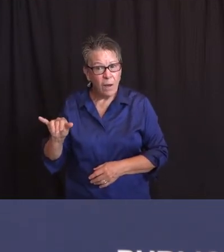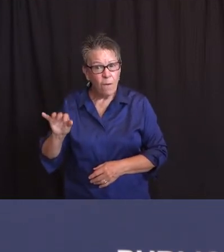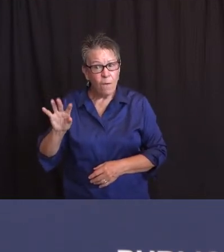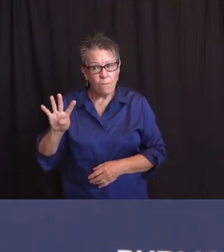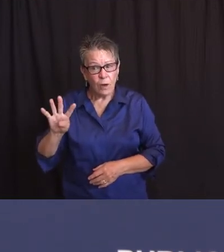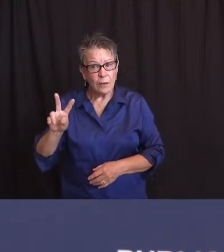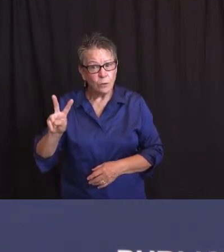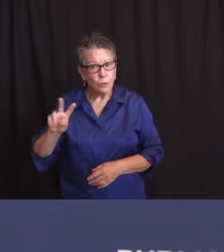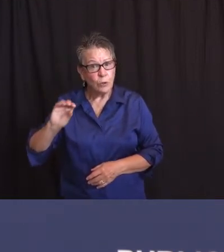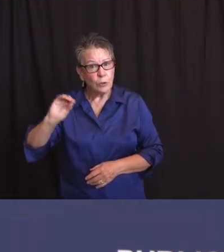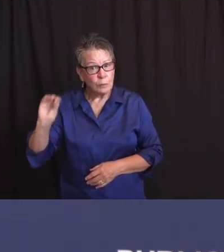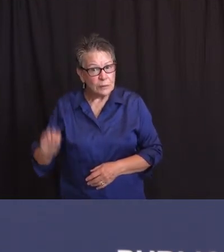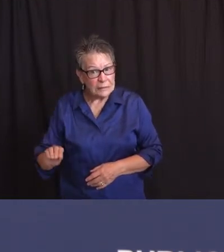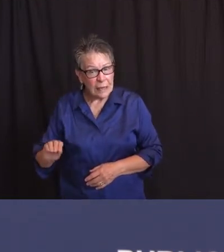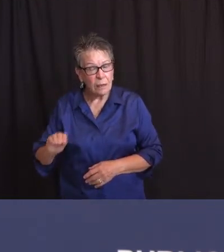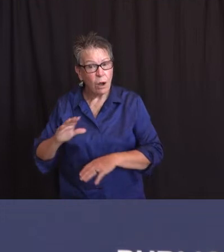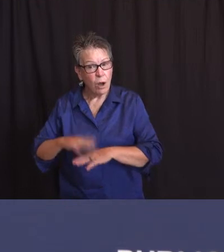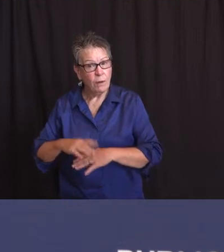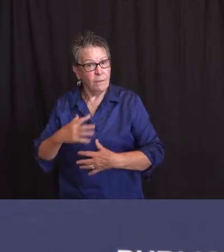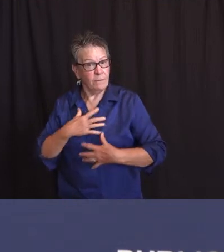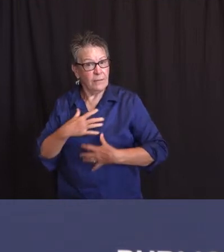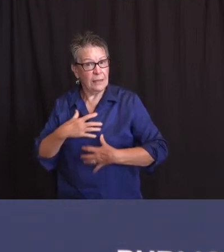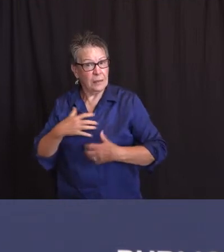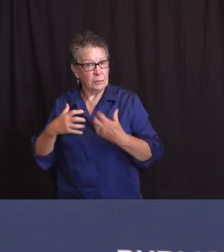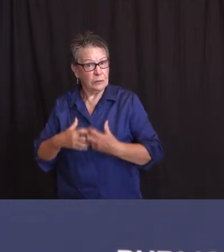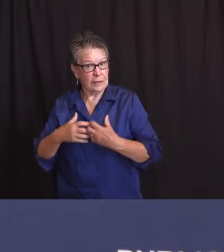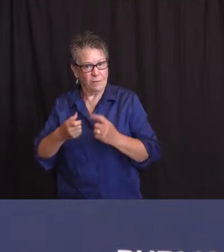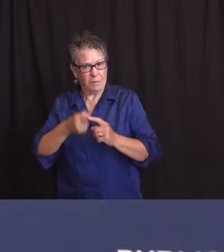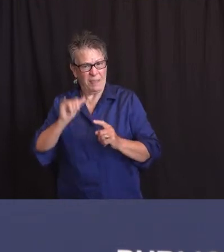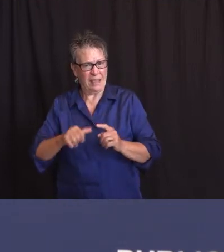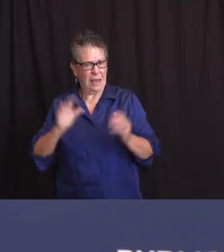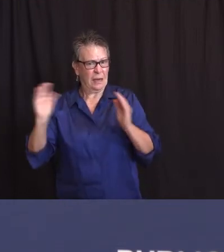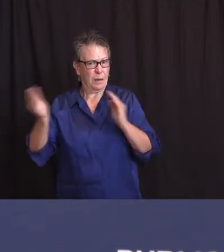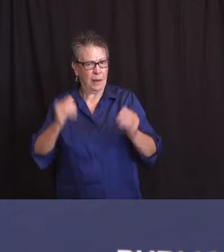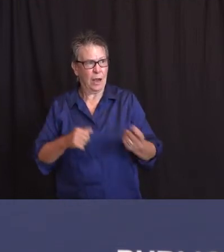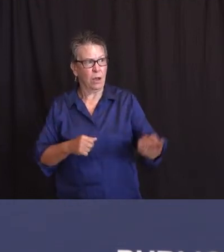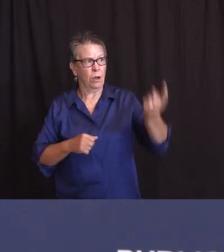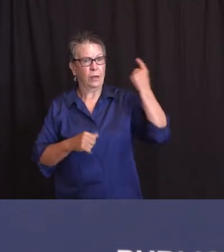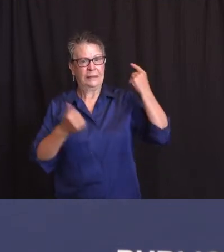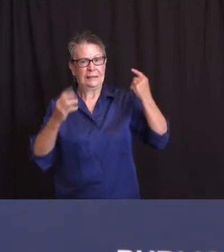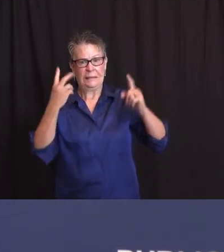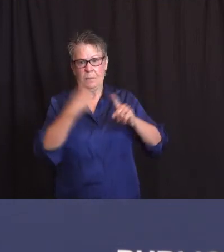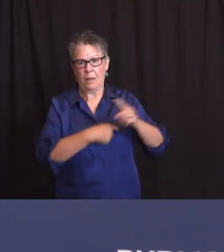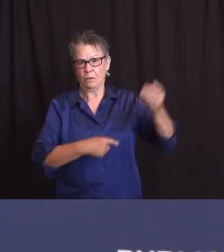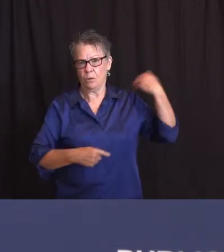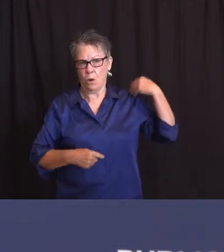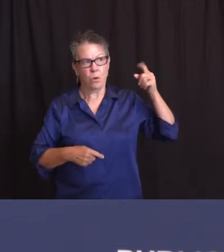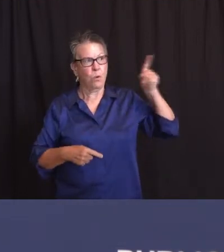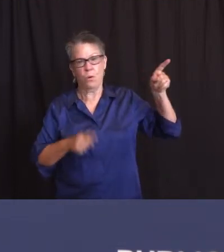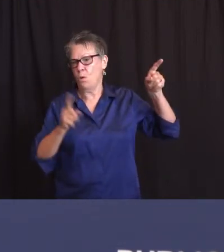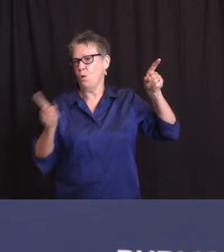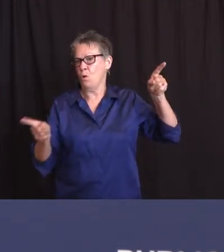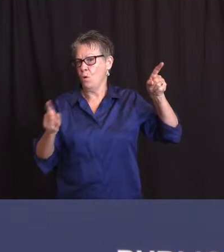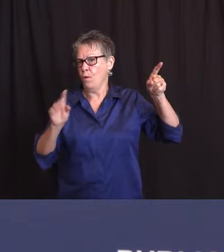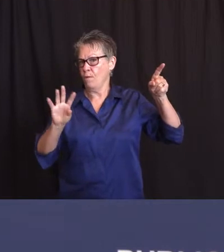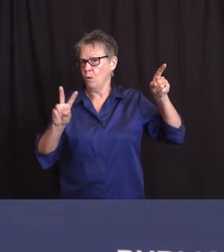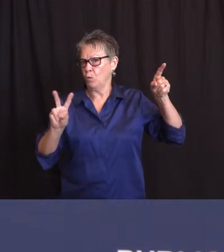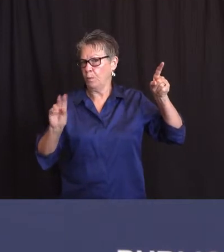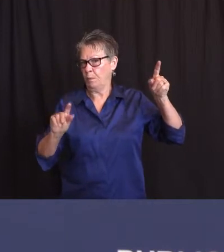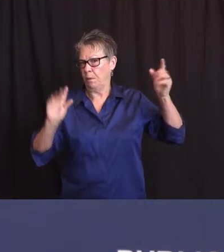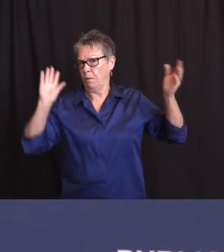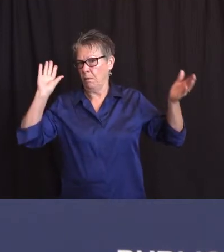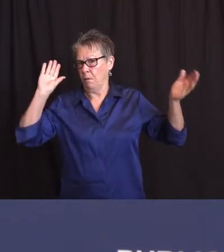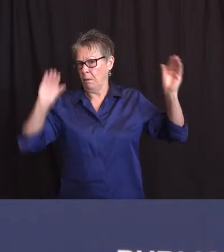So we have about 78 individuals in intensive care, but only 42% on vents. That's a real